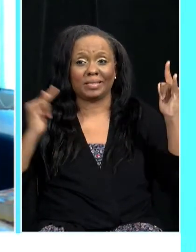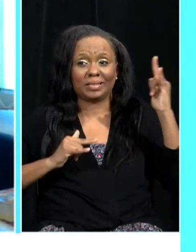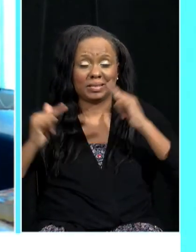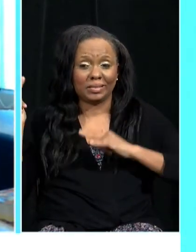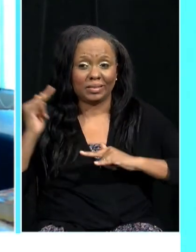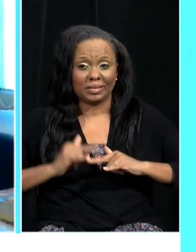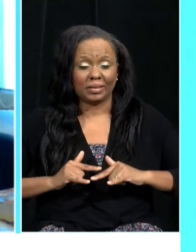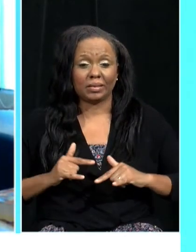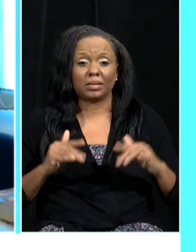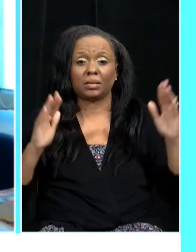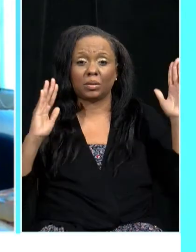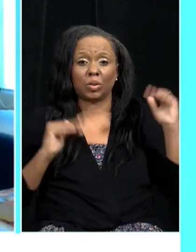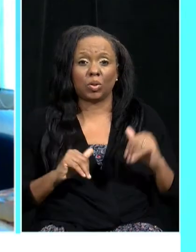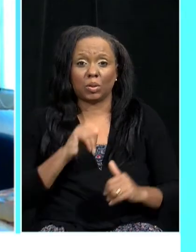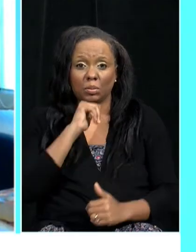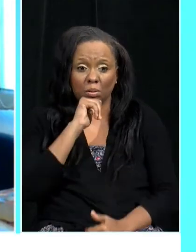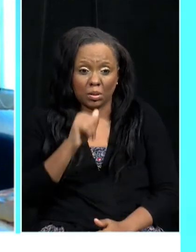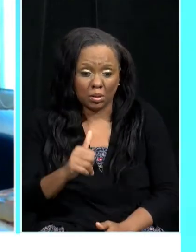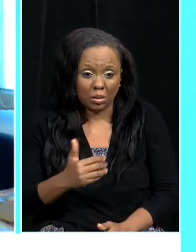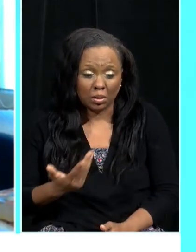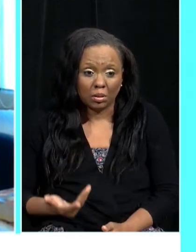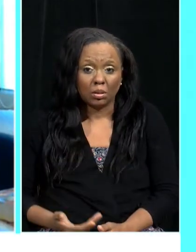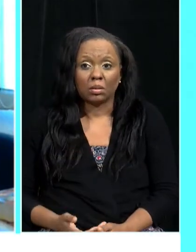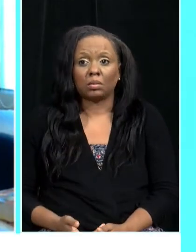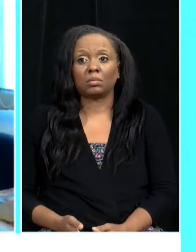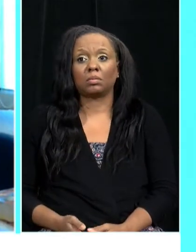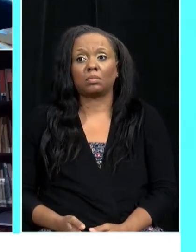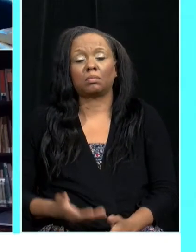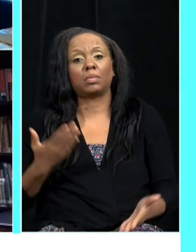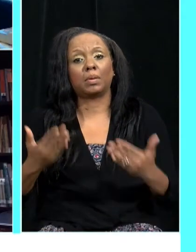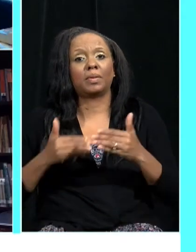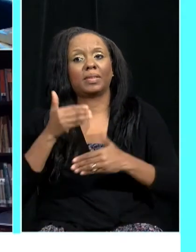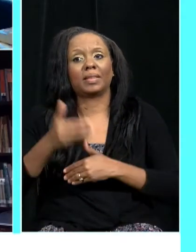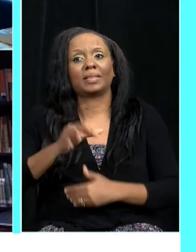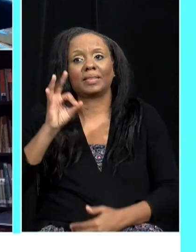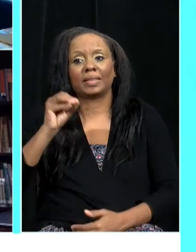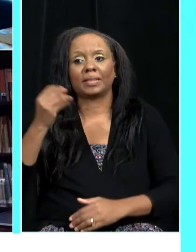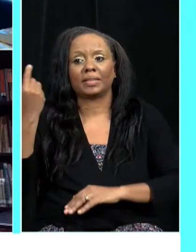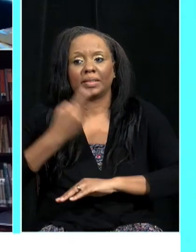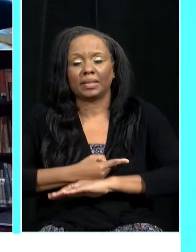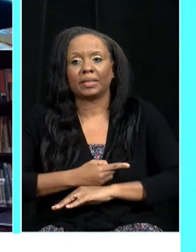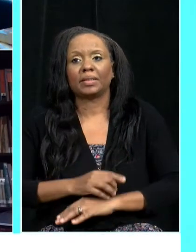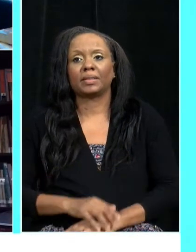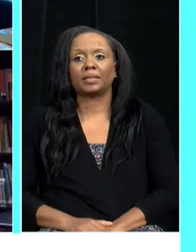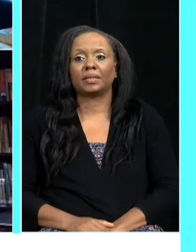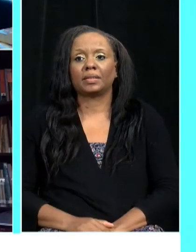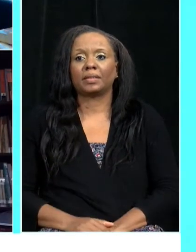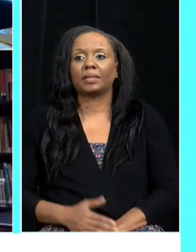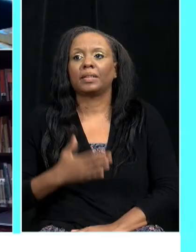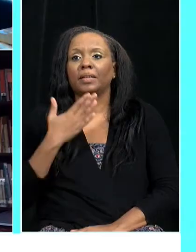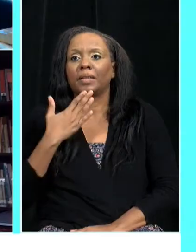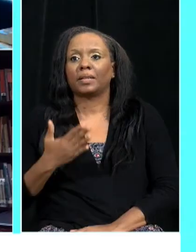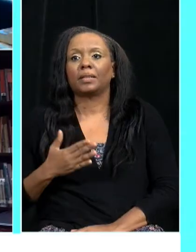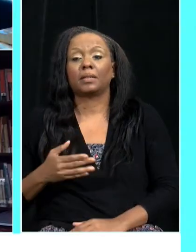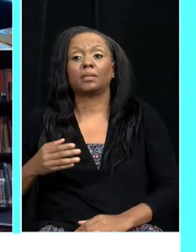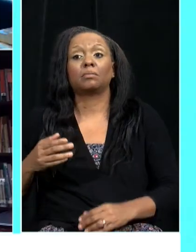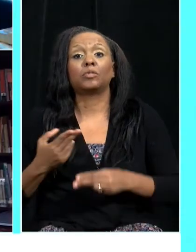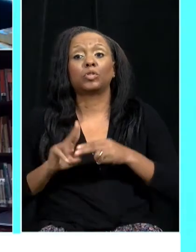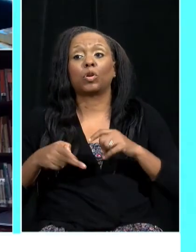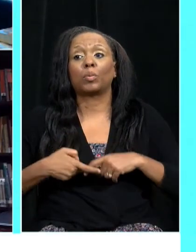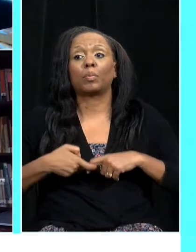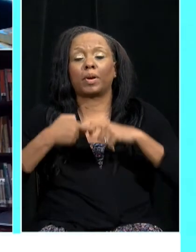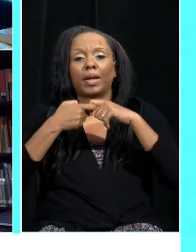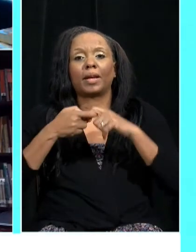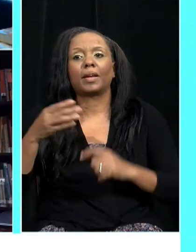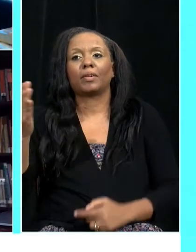we are going to be facing the next, say, 90 days. Okay, thank you very much, Professor Marshall. We're going to take another quick break, but when